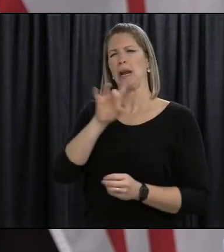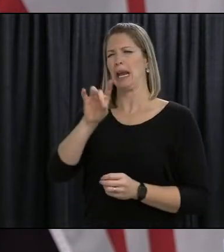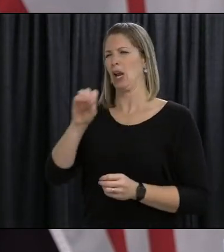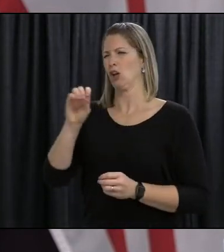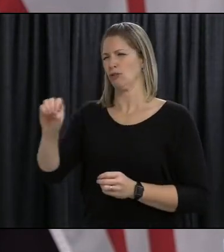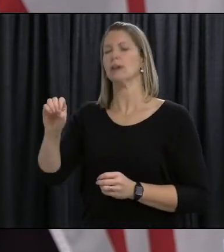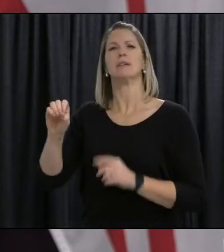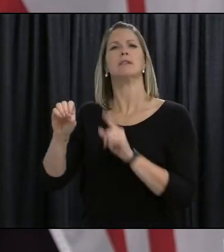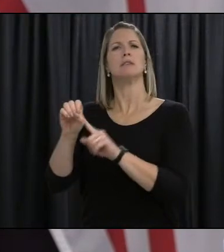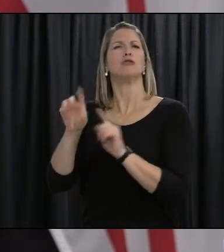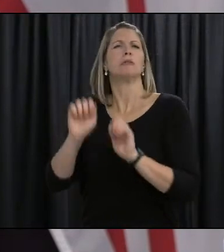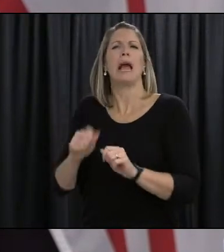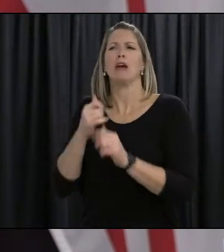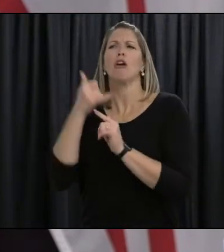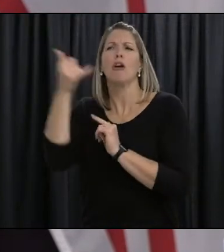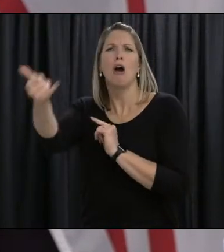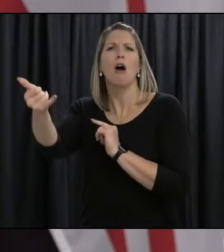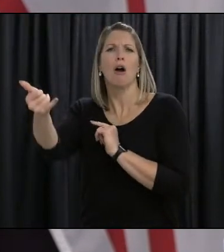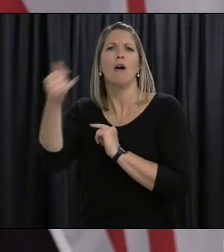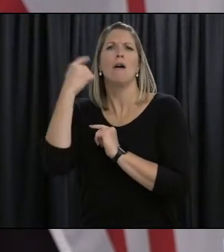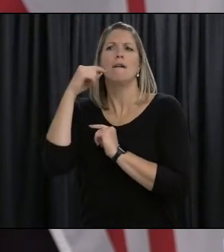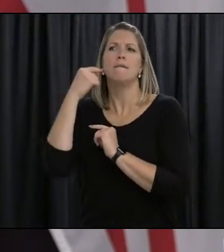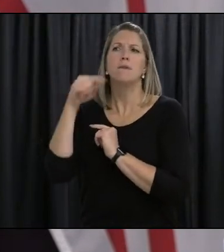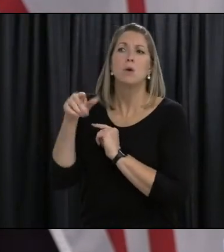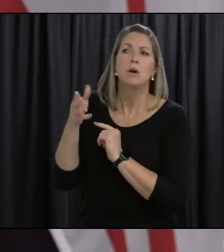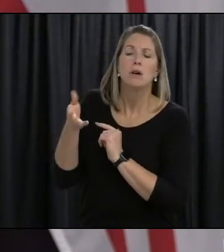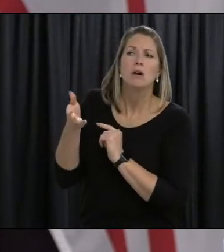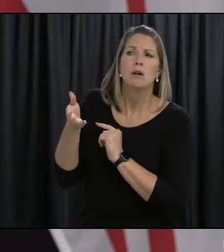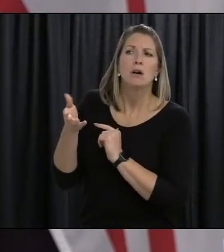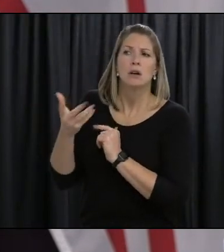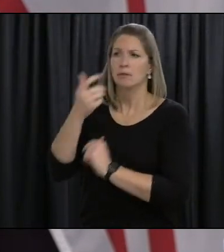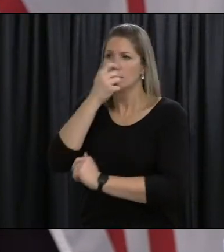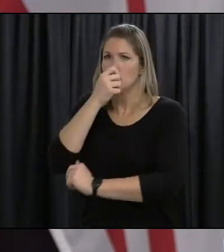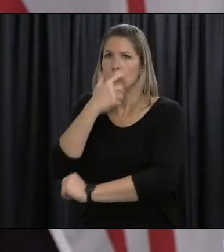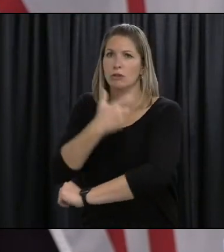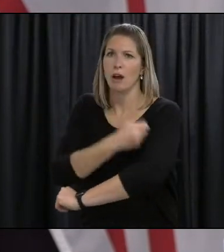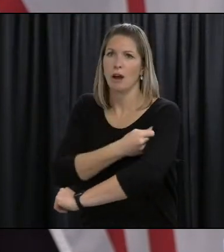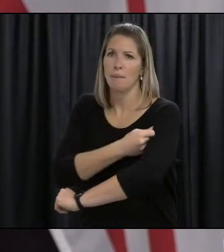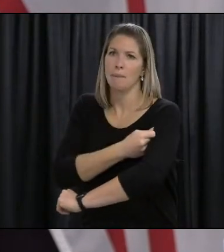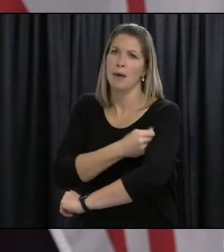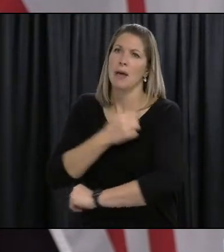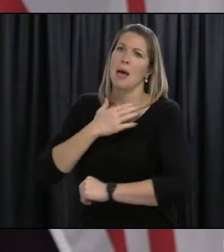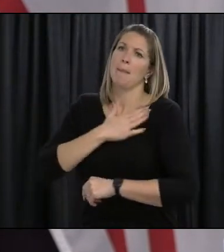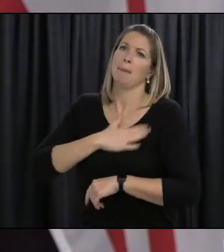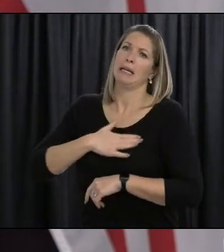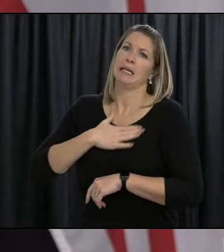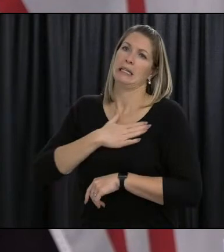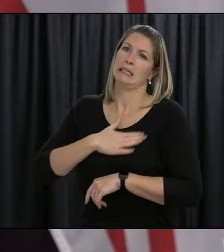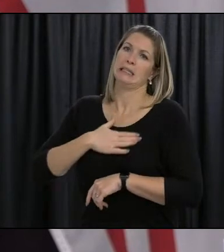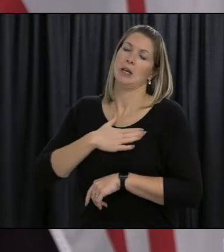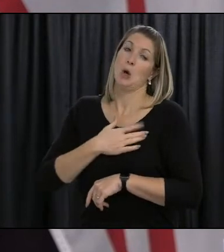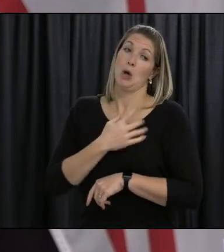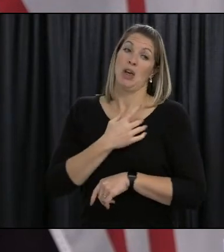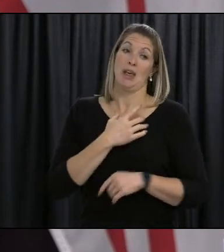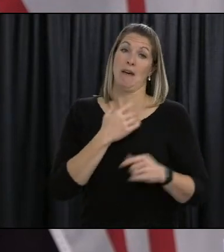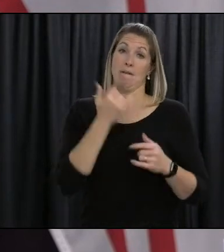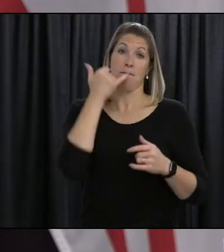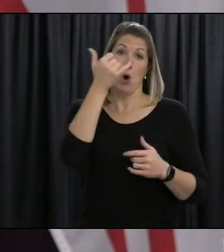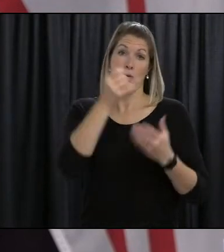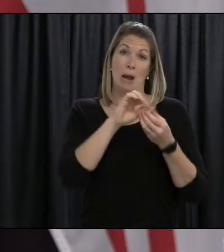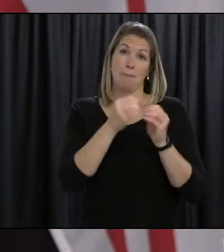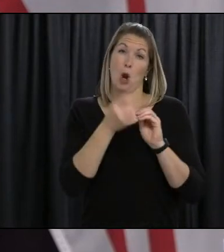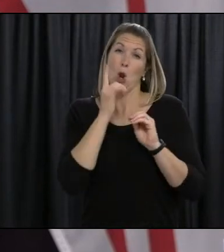St. John's who is getting deluged with phone calls that she cannot triage because she has nothing to do with booking the flu shots. So